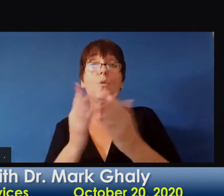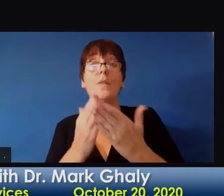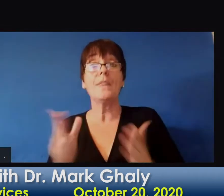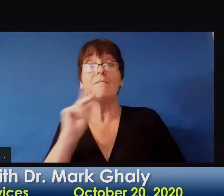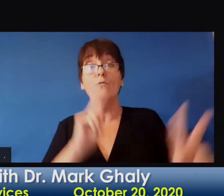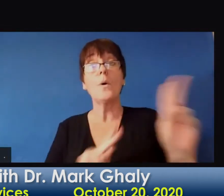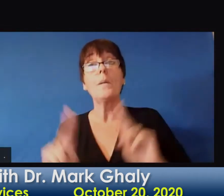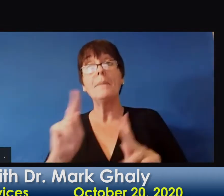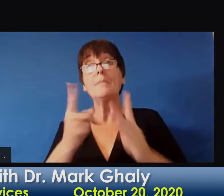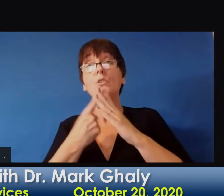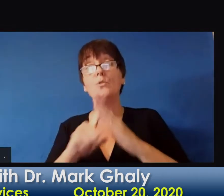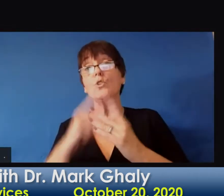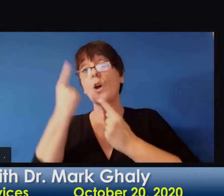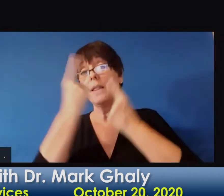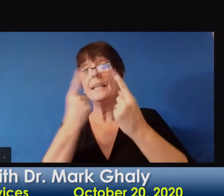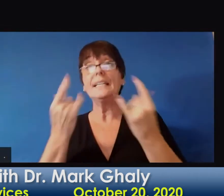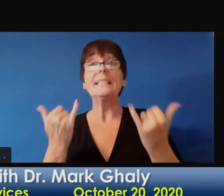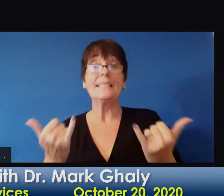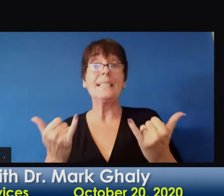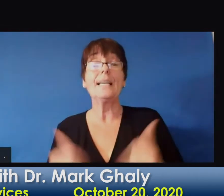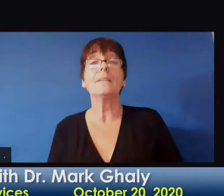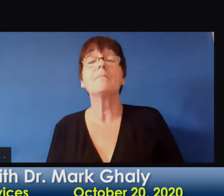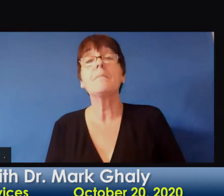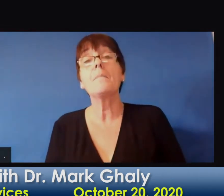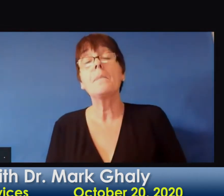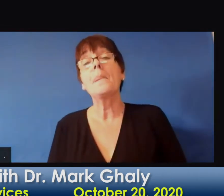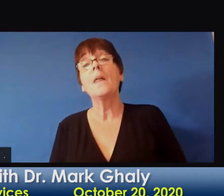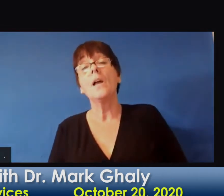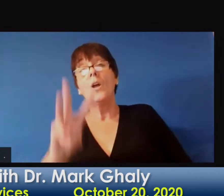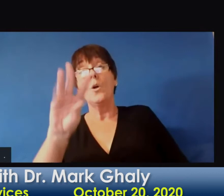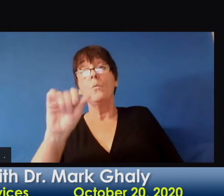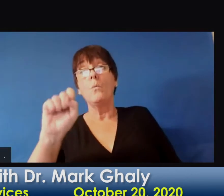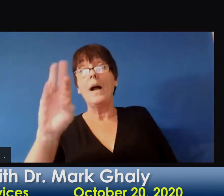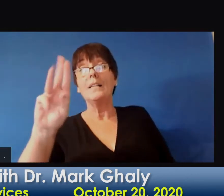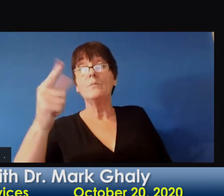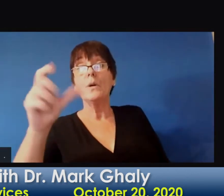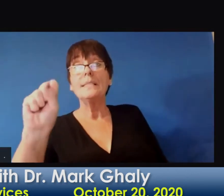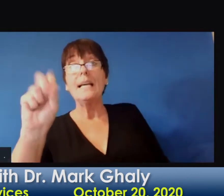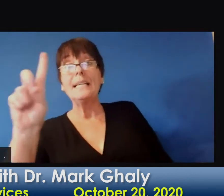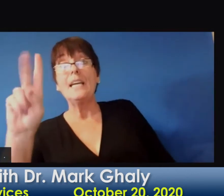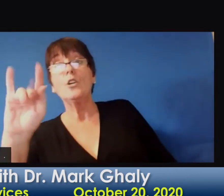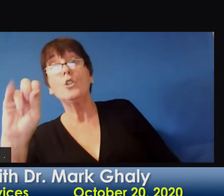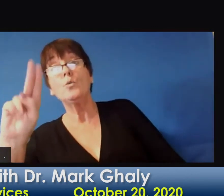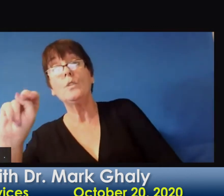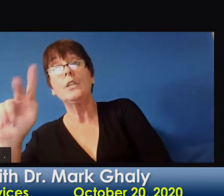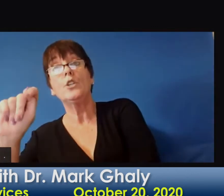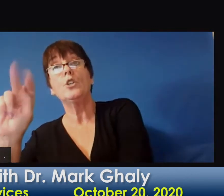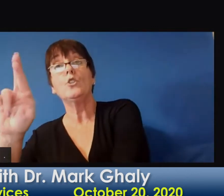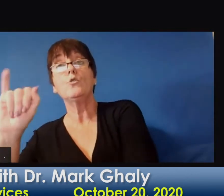to start considering today. Lori Weisberg, San Diego Union Tribune.